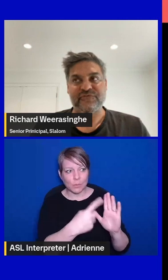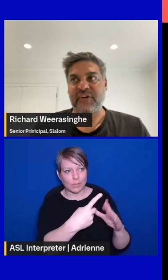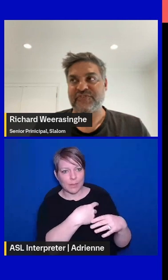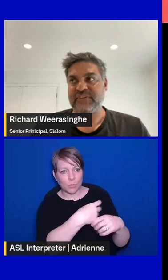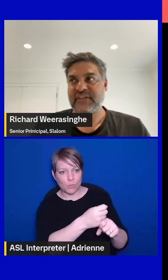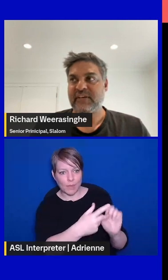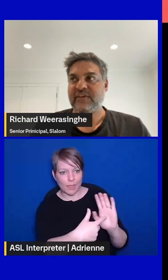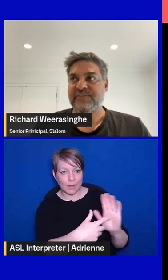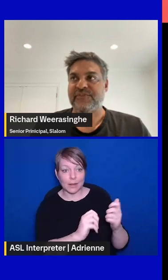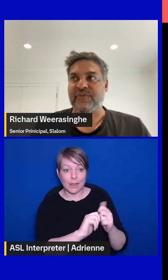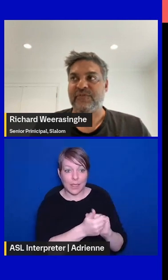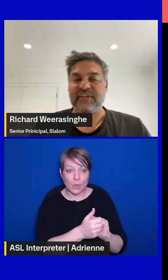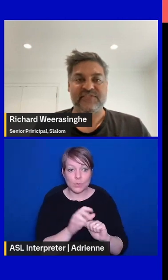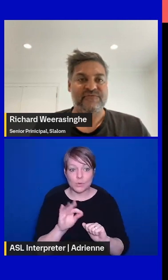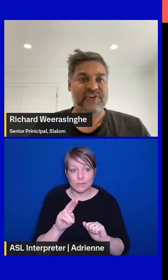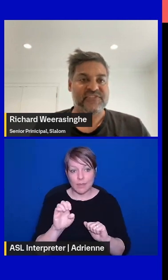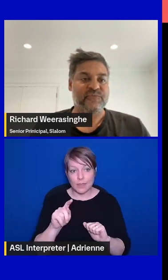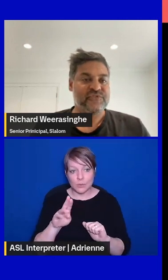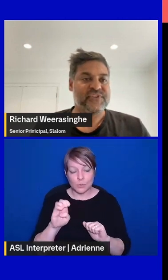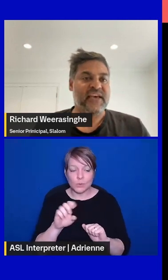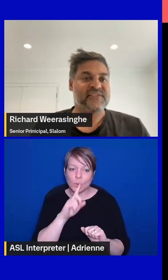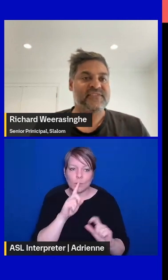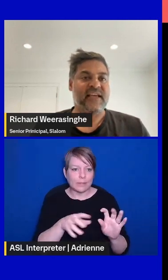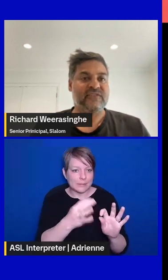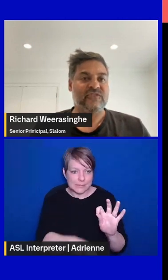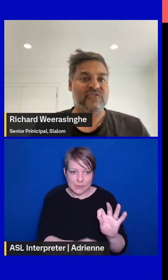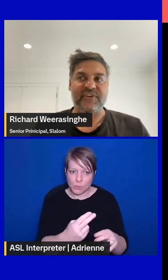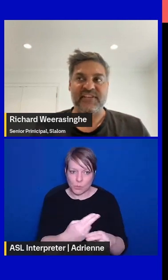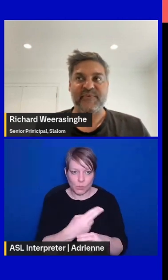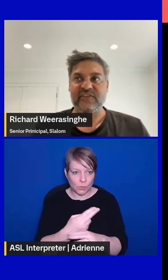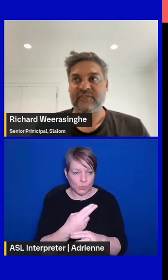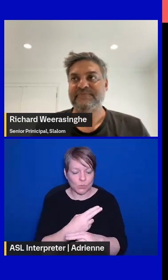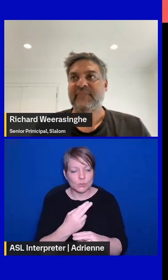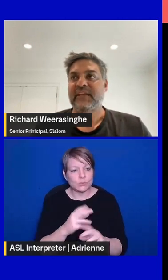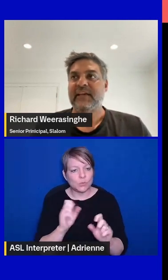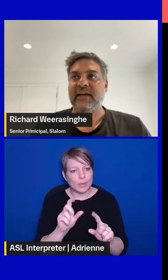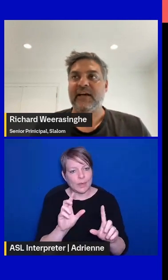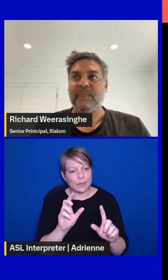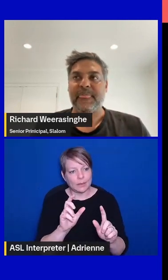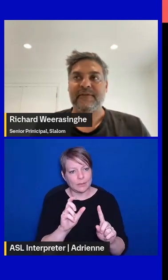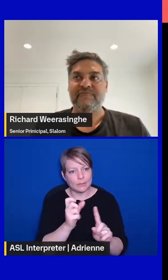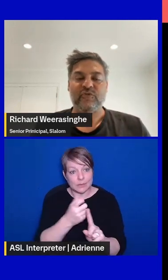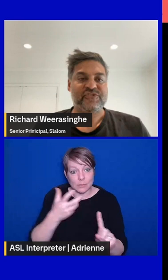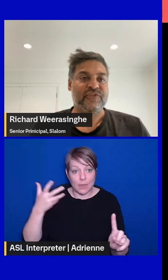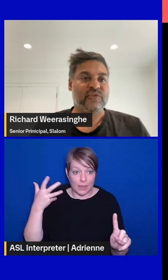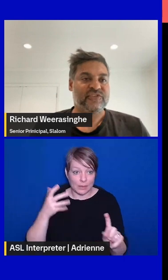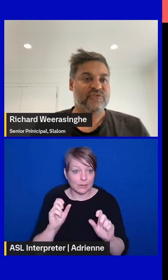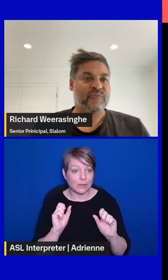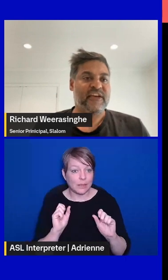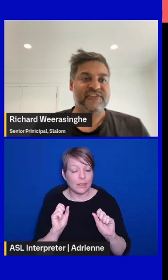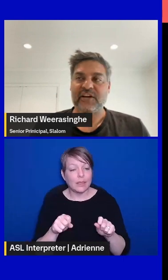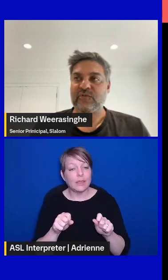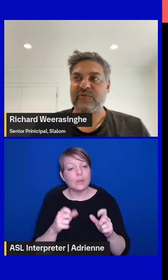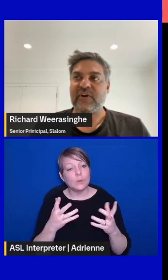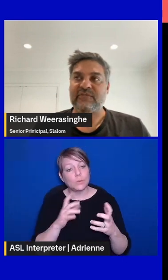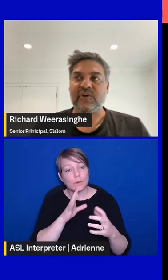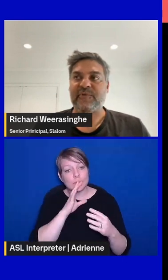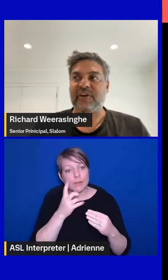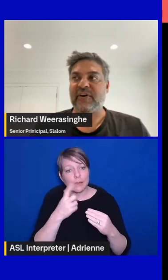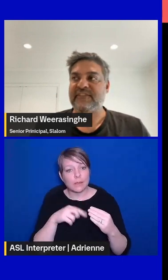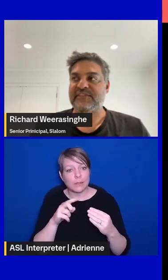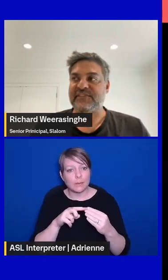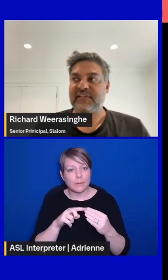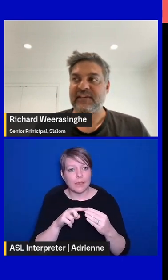how to do fine-tuning. So it's a very simple use case that you can expand on. Also wanted to talk about the Terraform provider